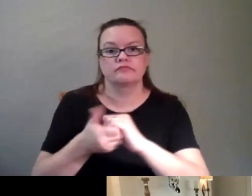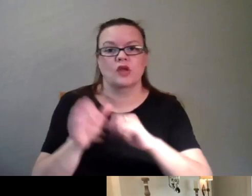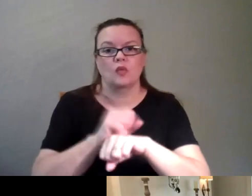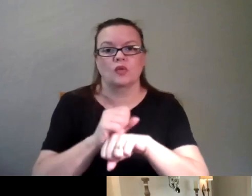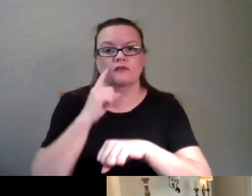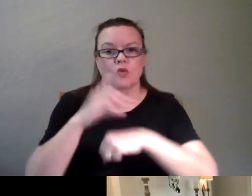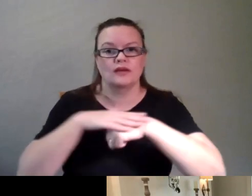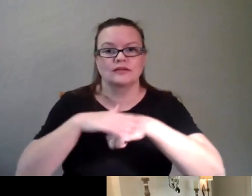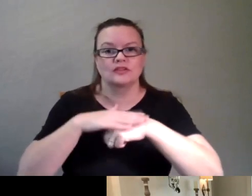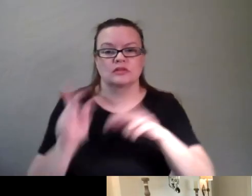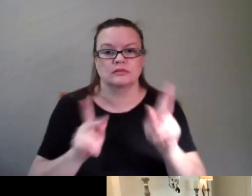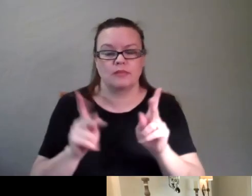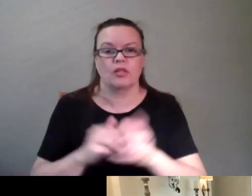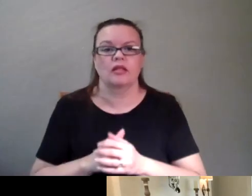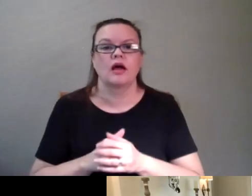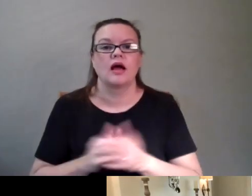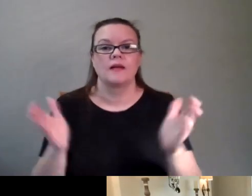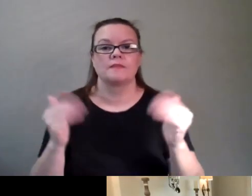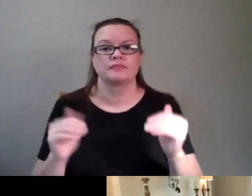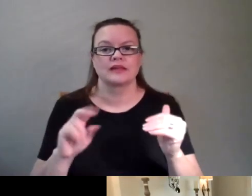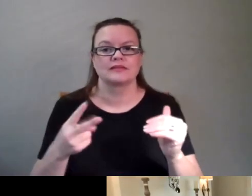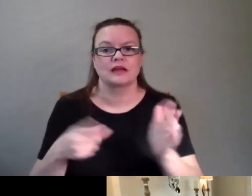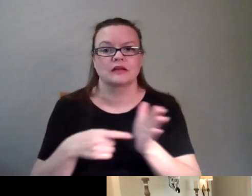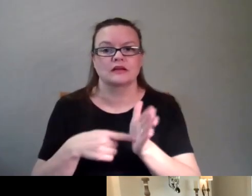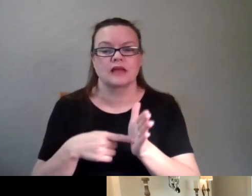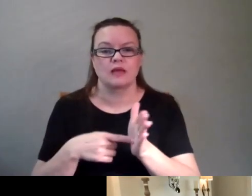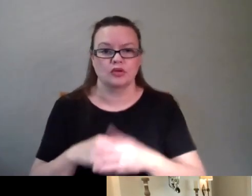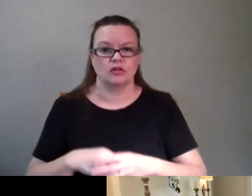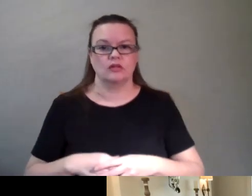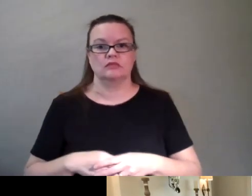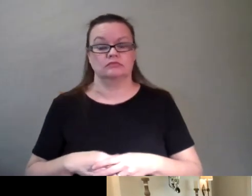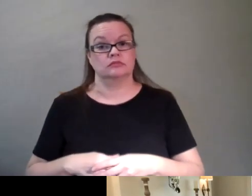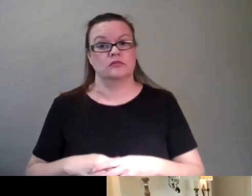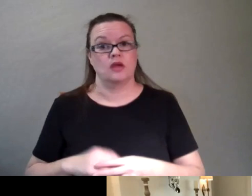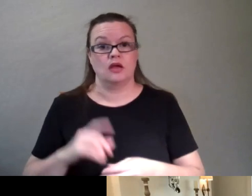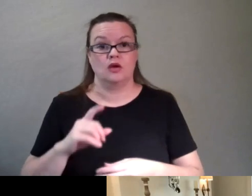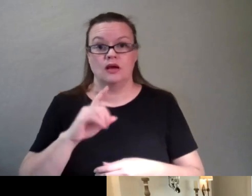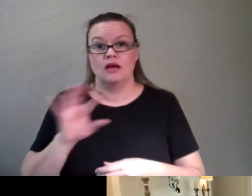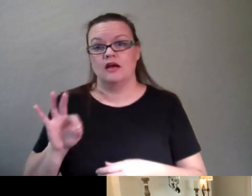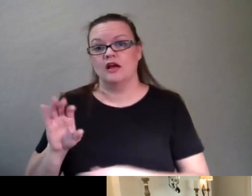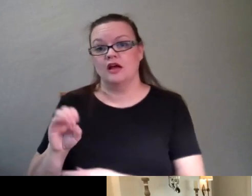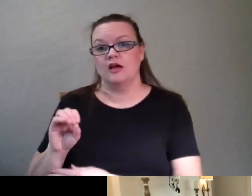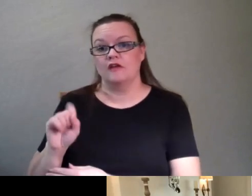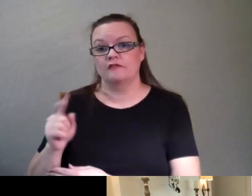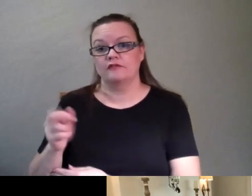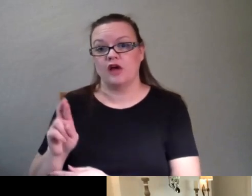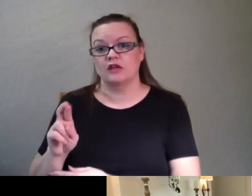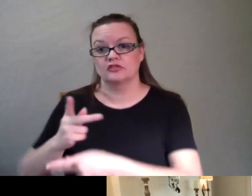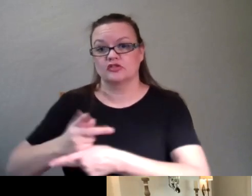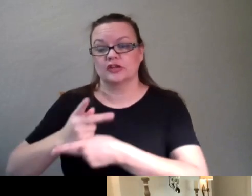give the example of the biggest bill that revised foster care was actually a